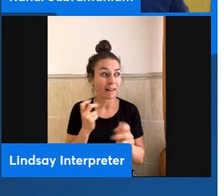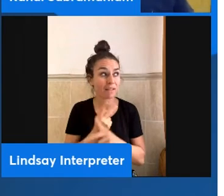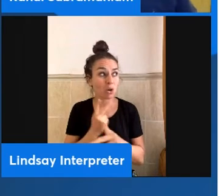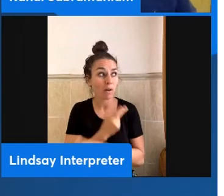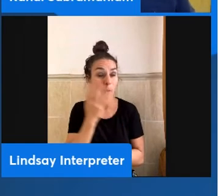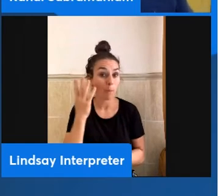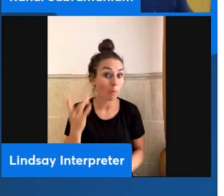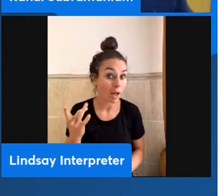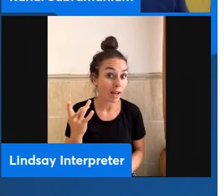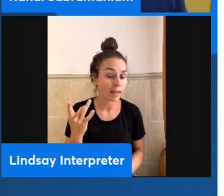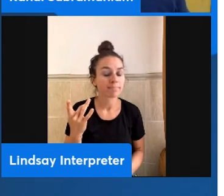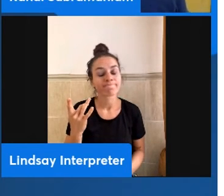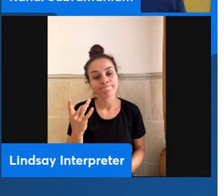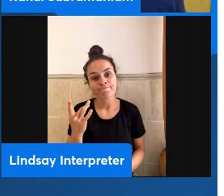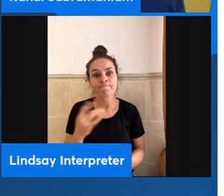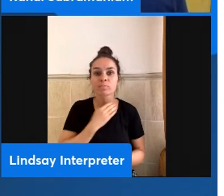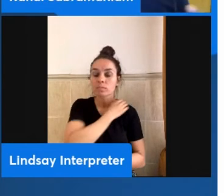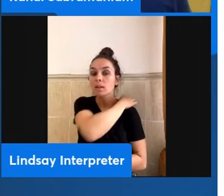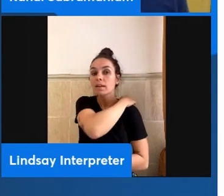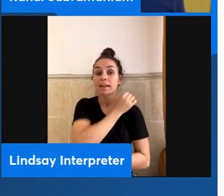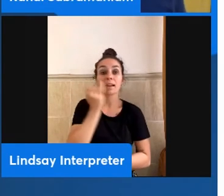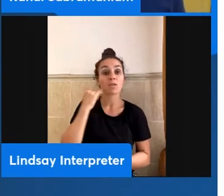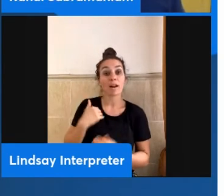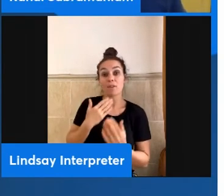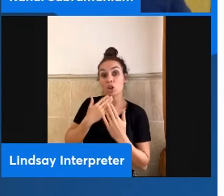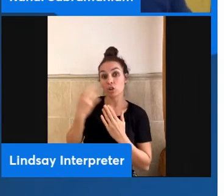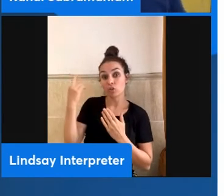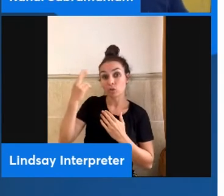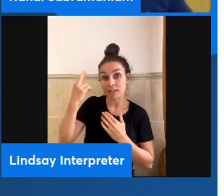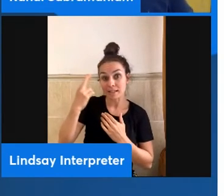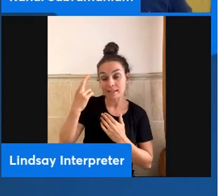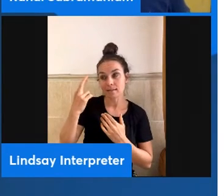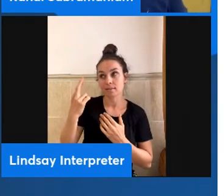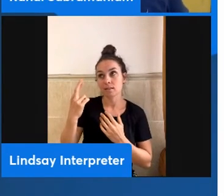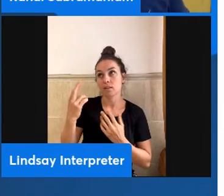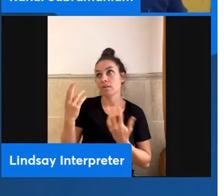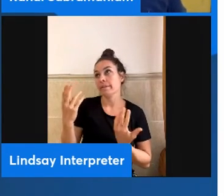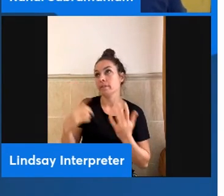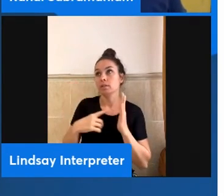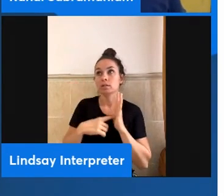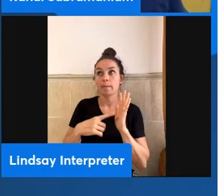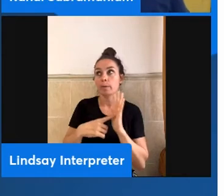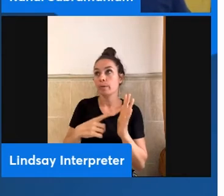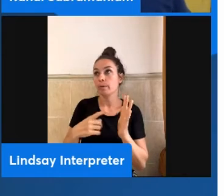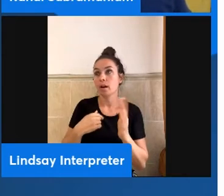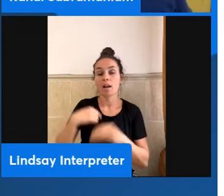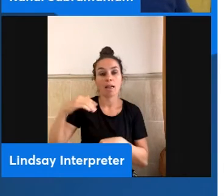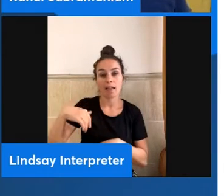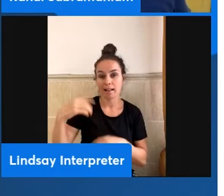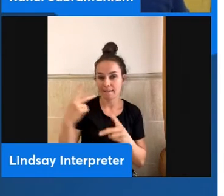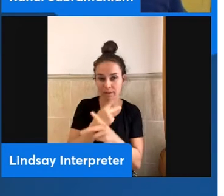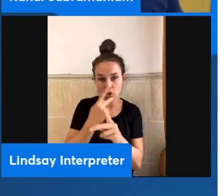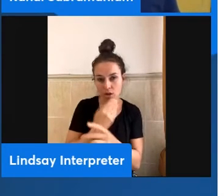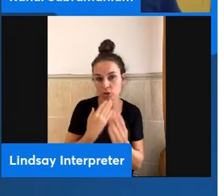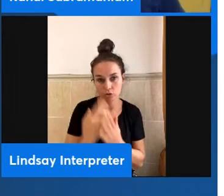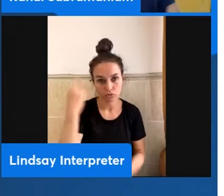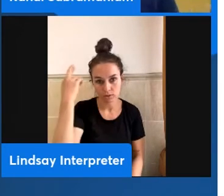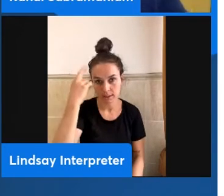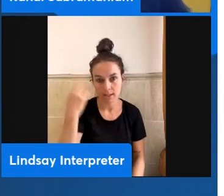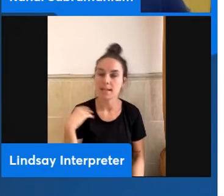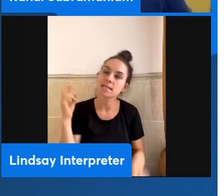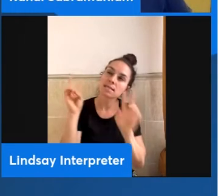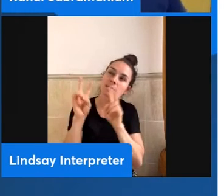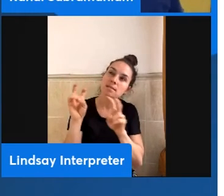sure to evaluate it. If you have a really good reason, I would love to learn. Like I haven't been able to wrap my head around a reason which requires you to